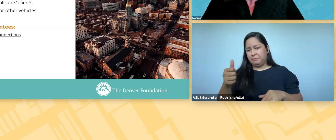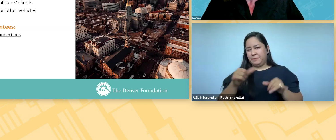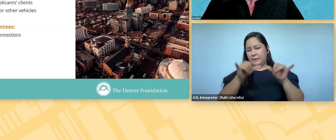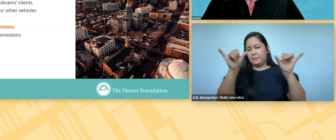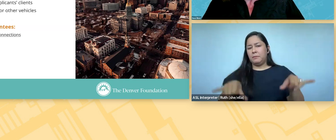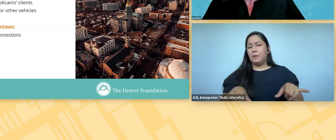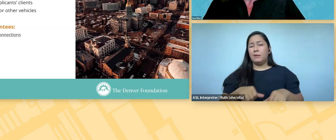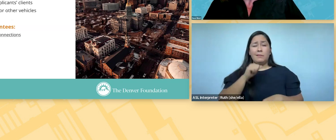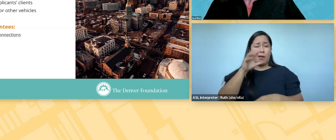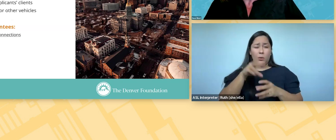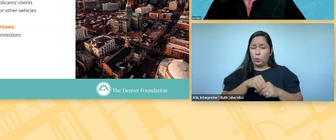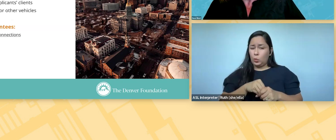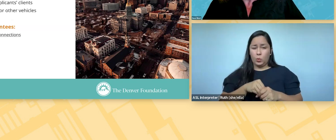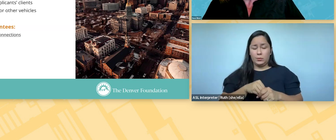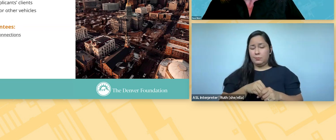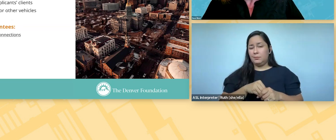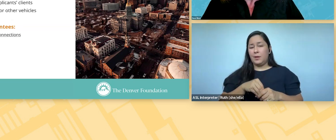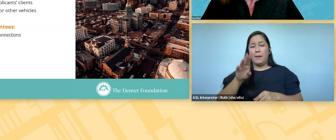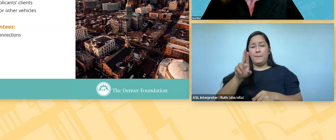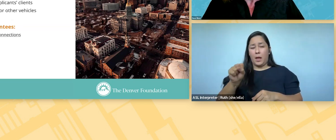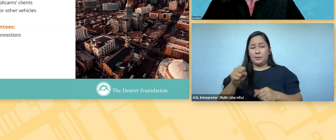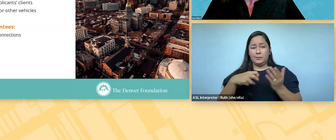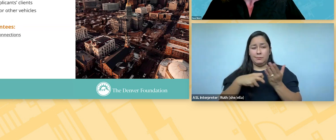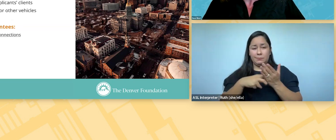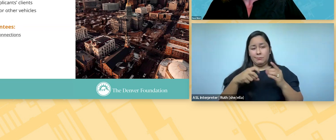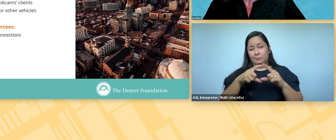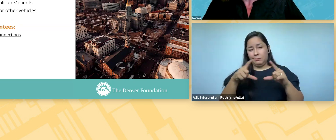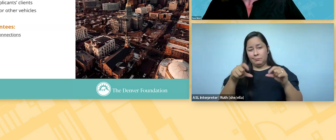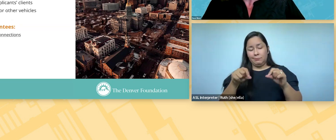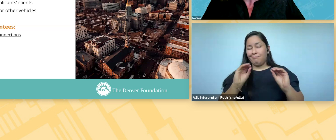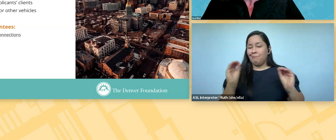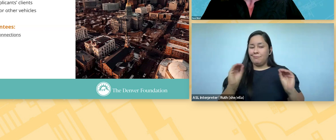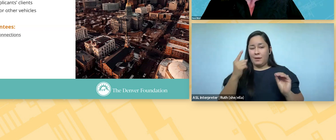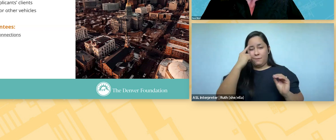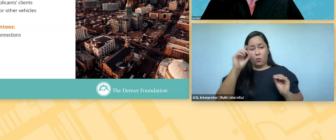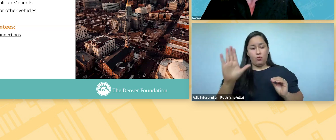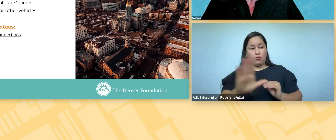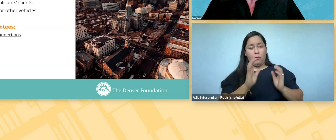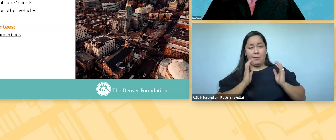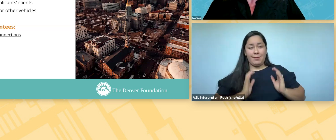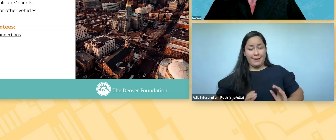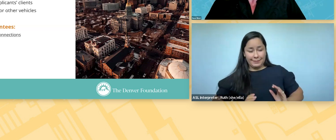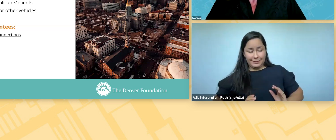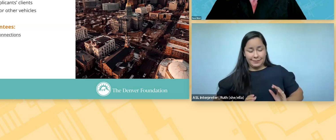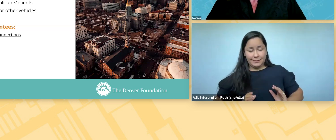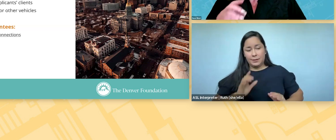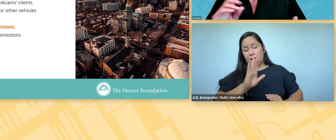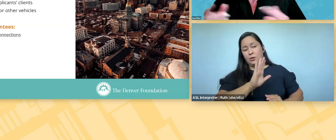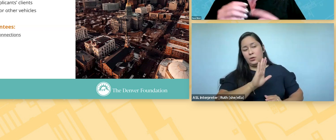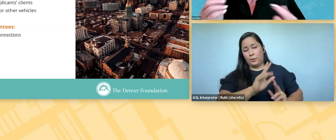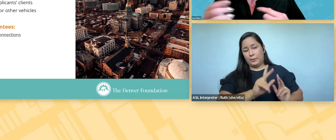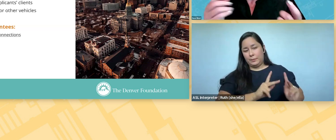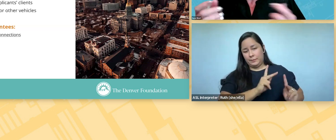bus passes for your own clients or the people that you work with. And it also does not